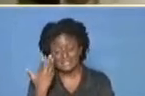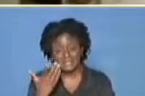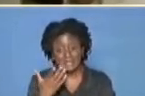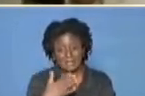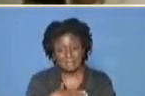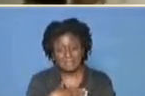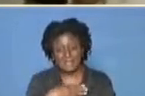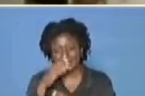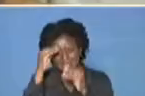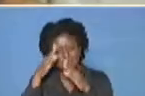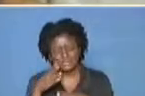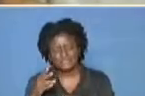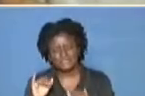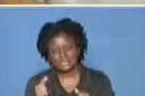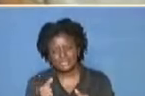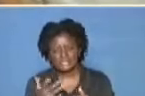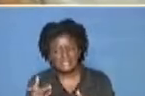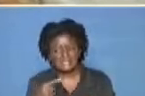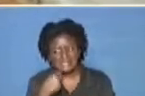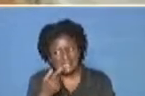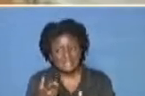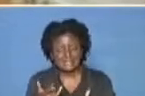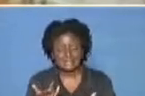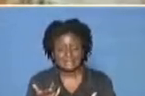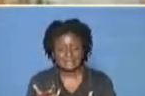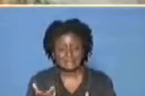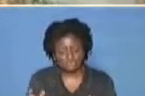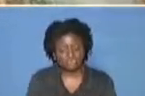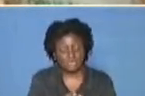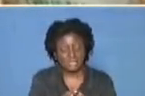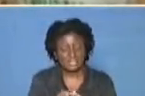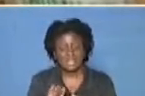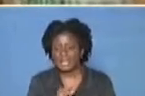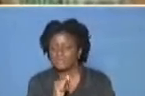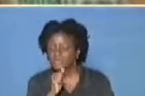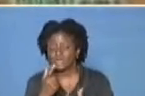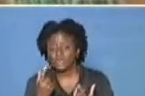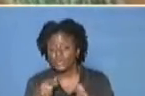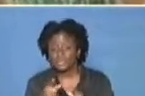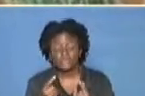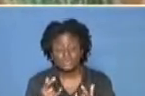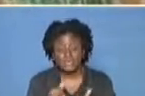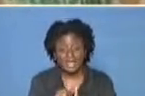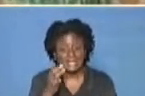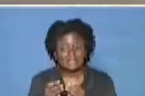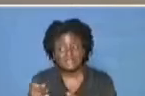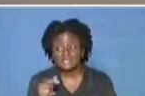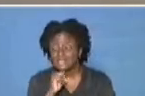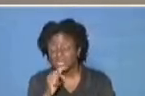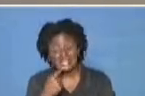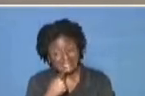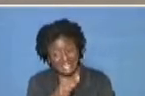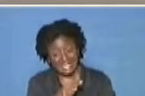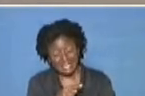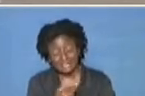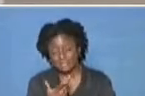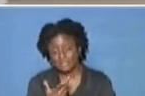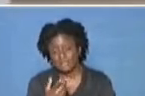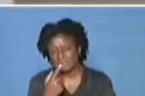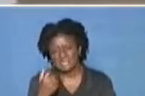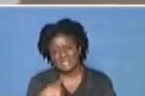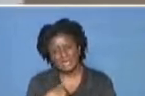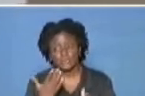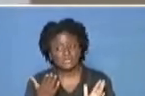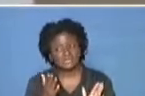sensei he suggested it. I wasn't going to do that if he didn't suggest it, because I was